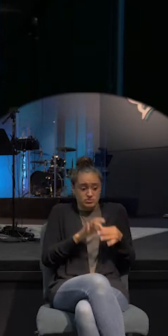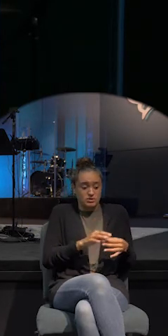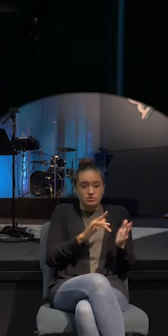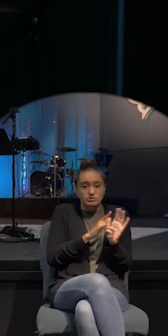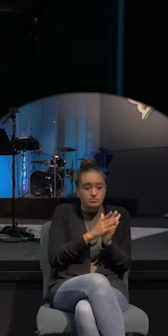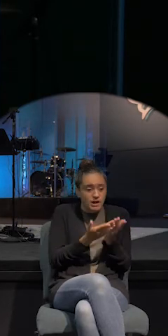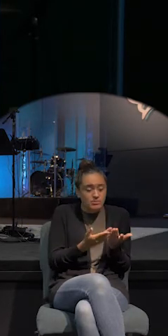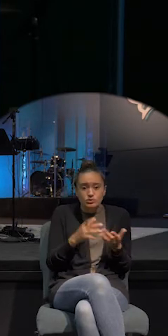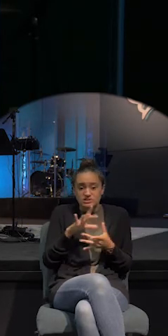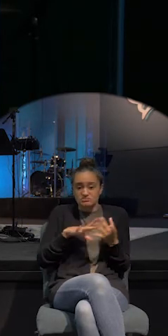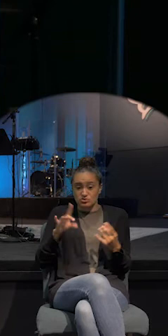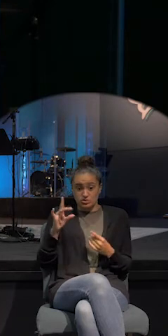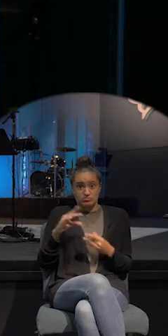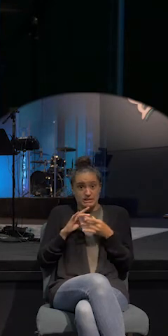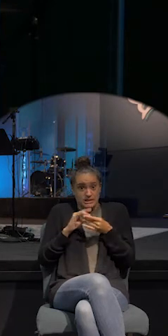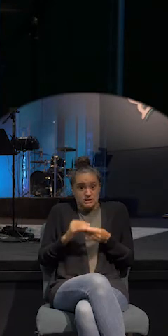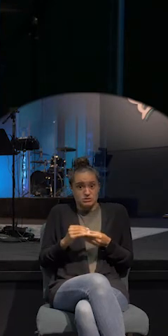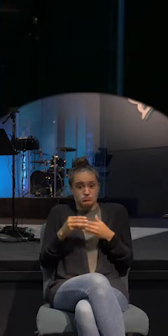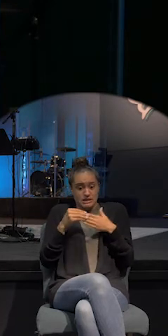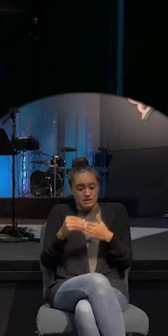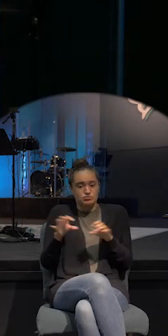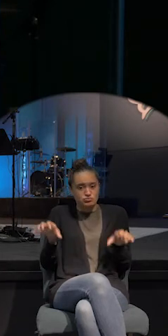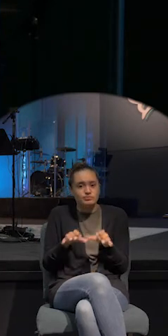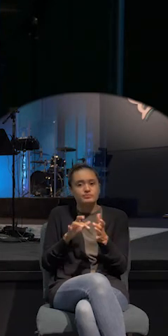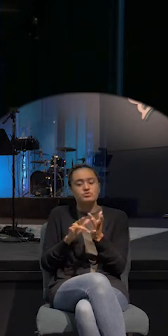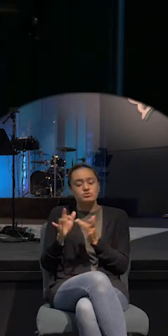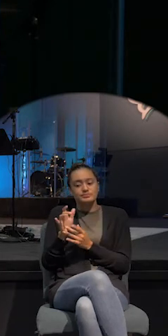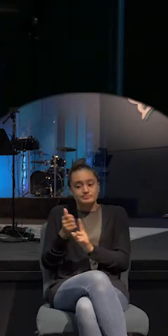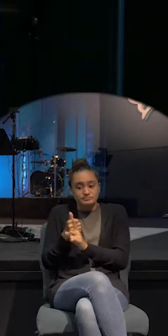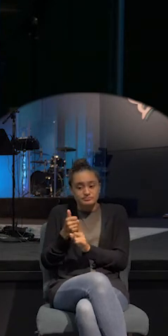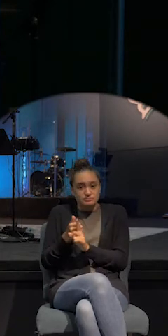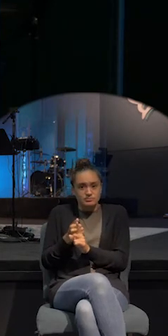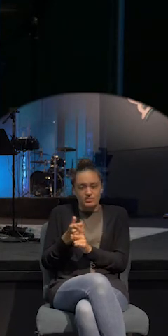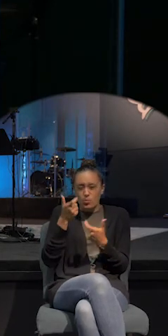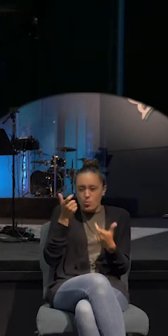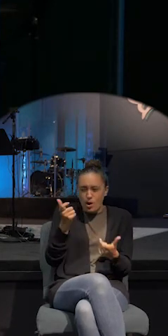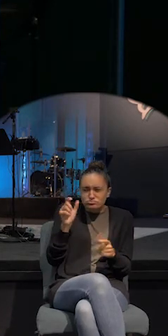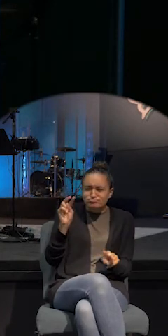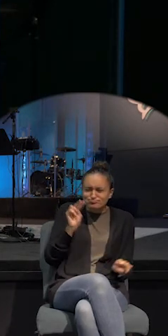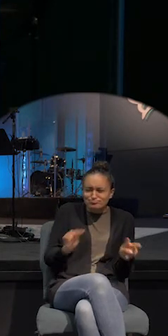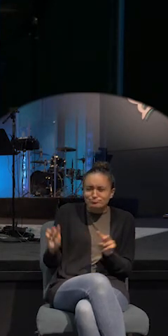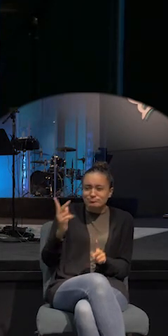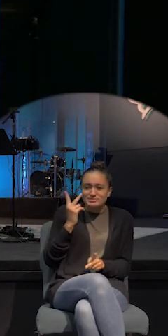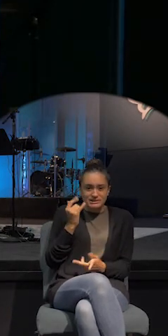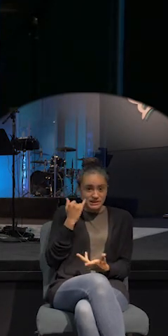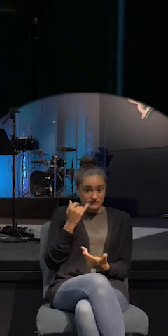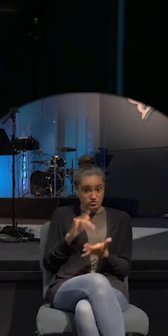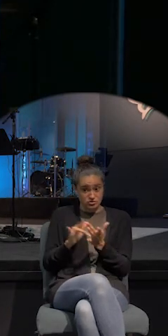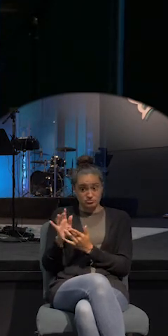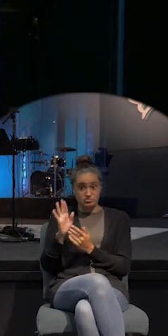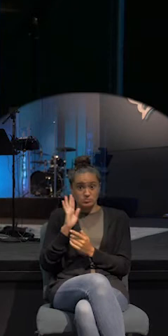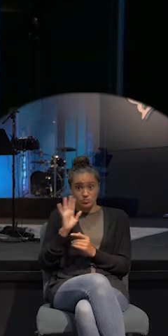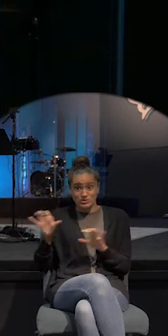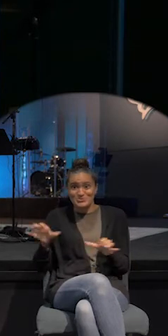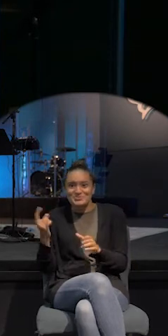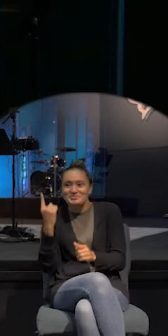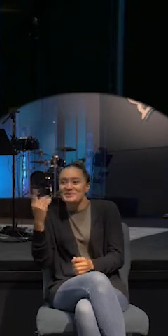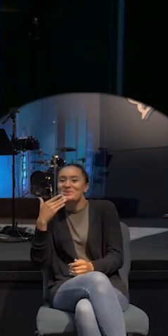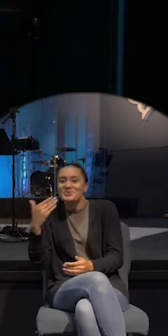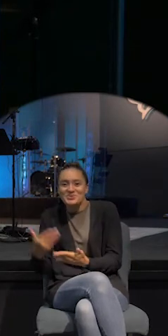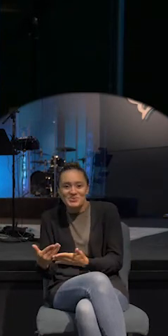Spirit leads you to do. And so Jesus was being observed, and he was being watched to see whether he would do something good,